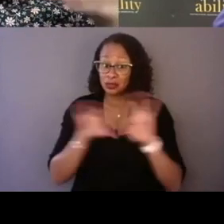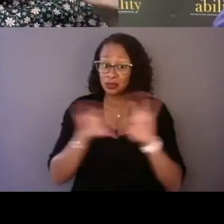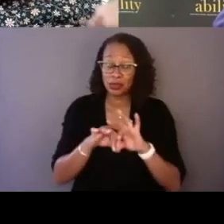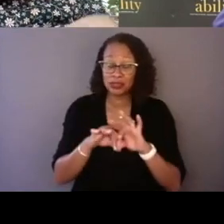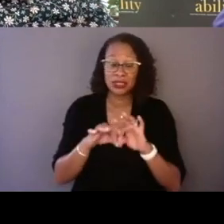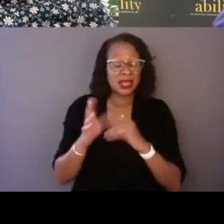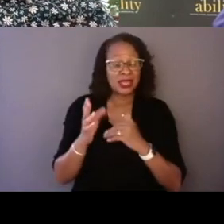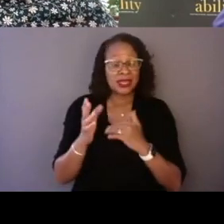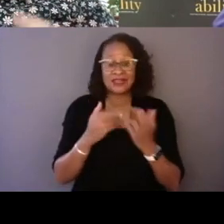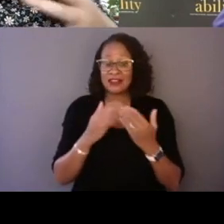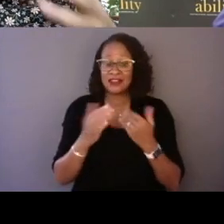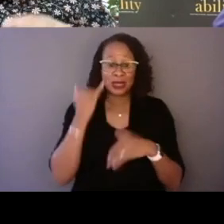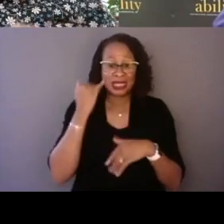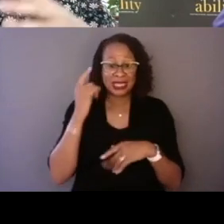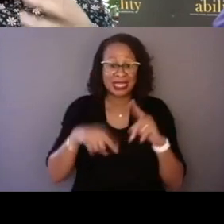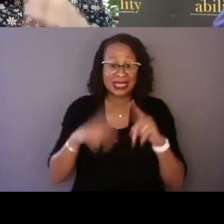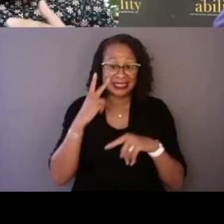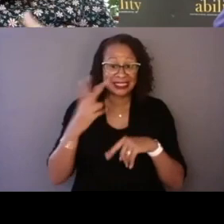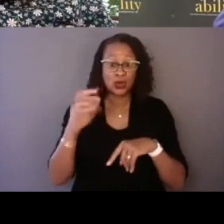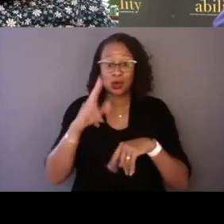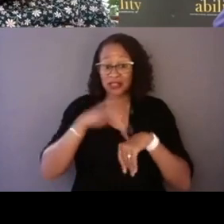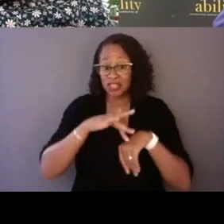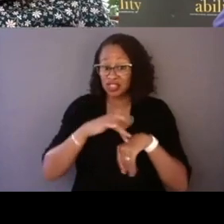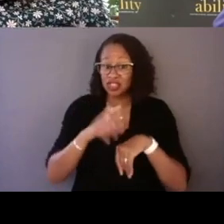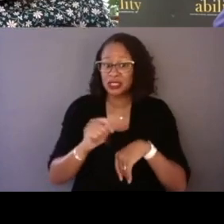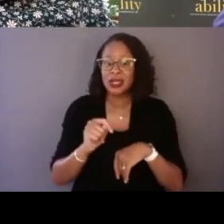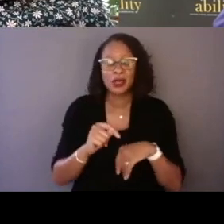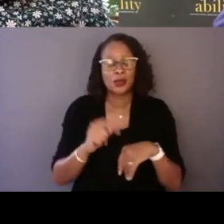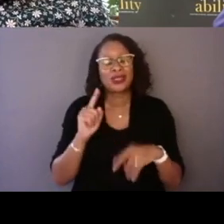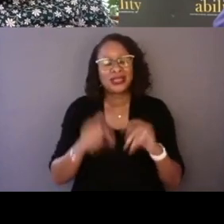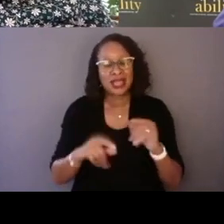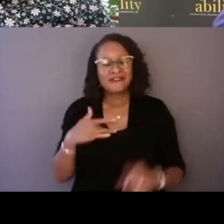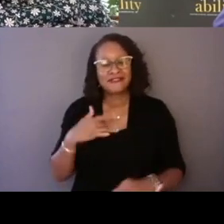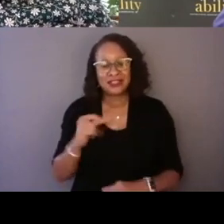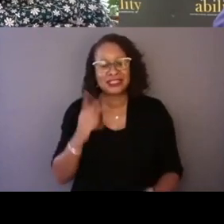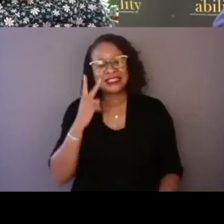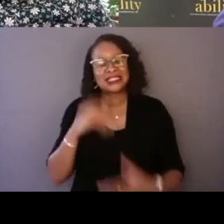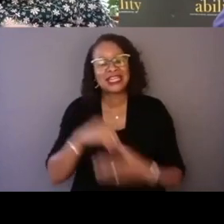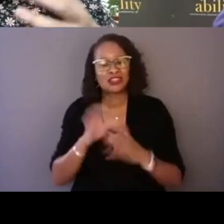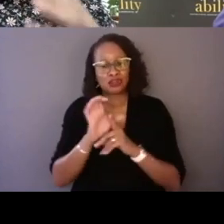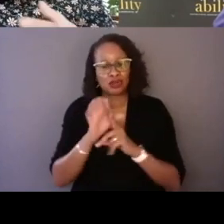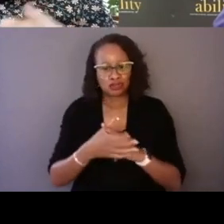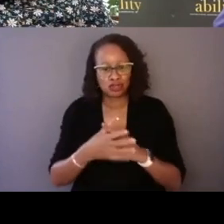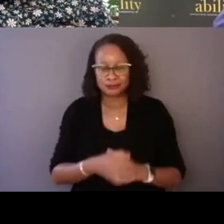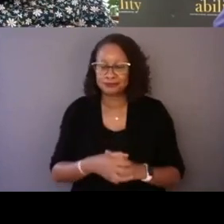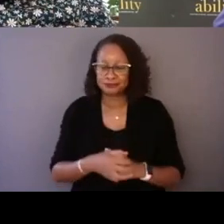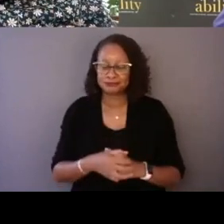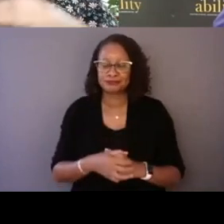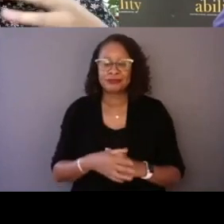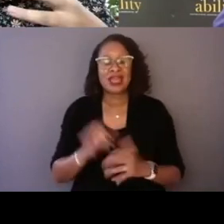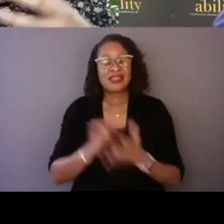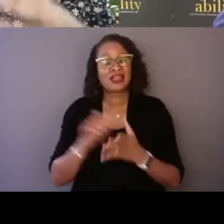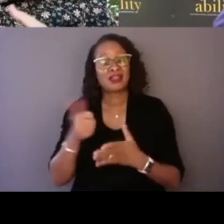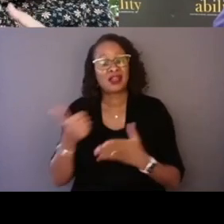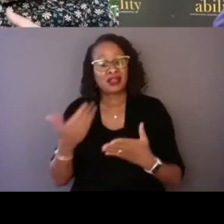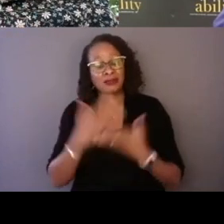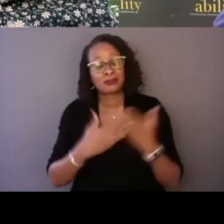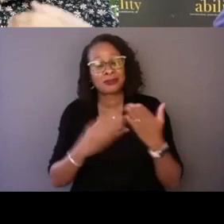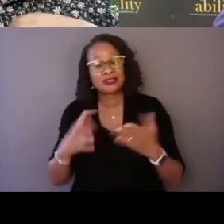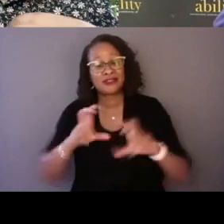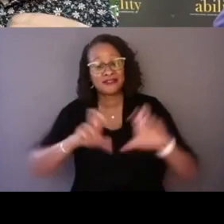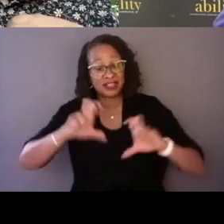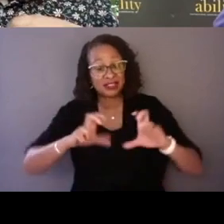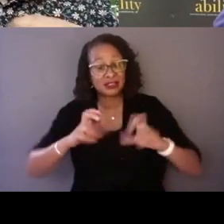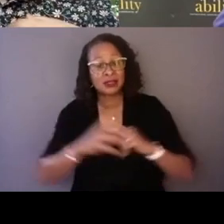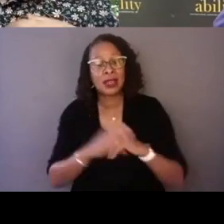investment and touch it, we can feel it and see it in the culture, and that's really important. So it's that other piece of we've invested so much,